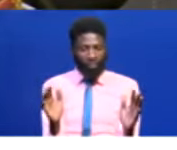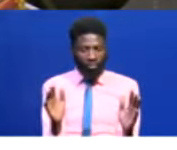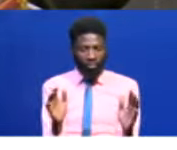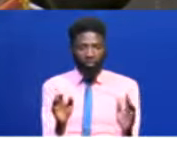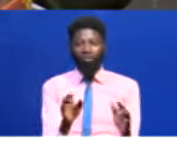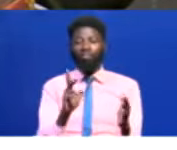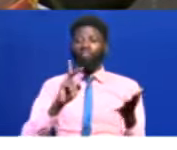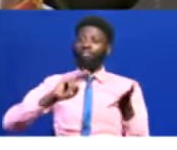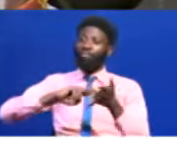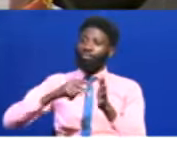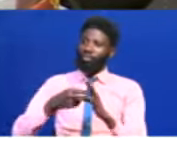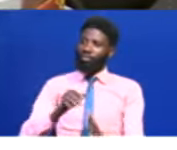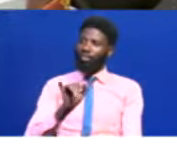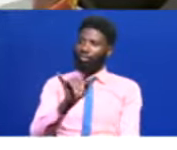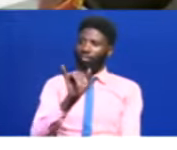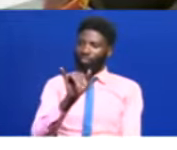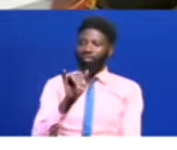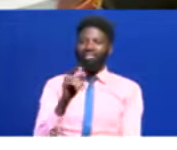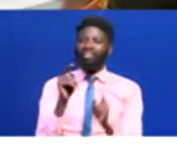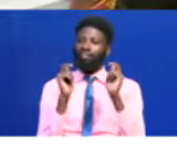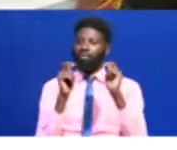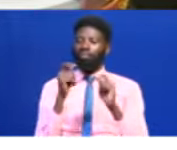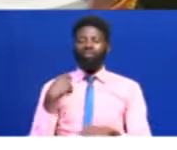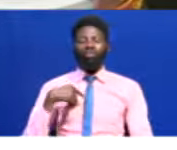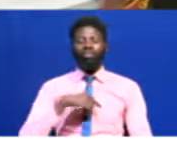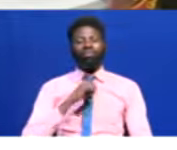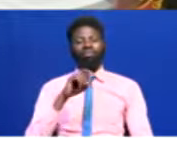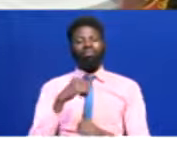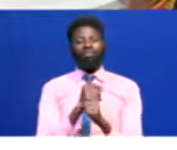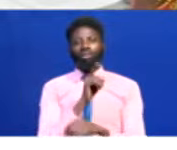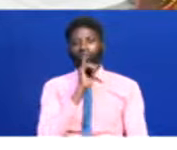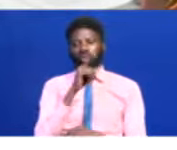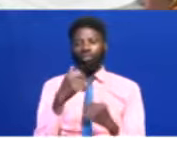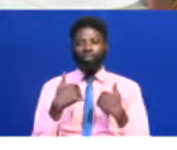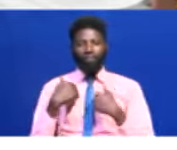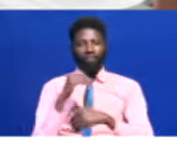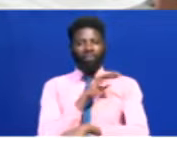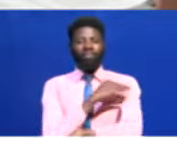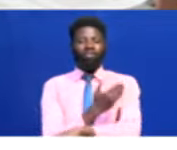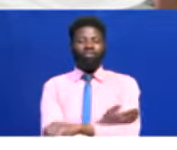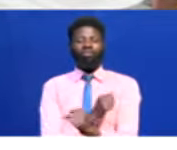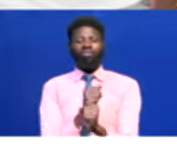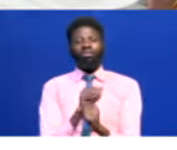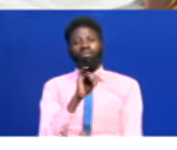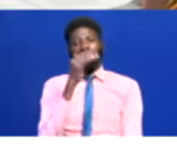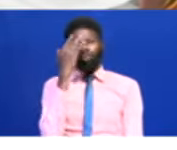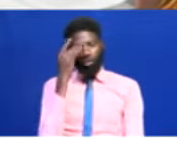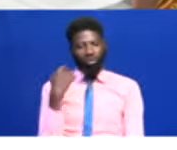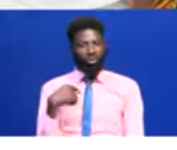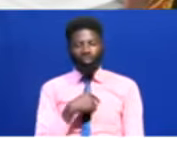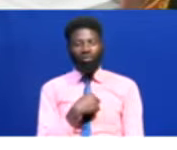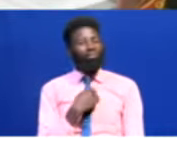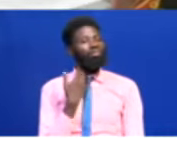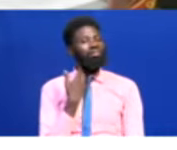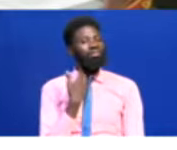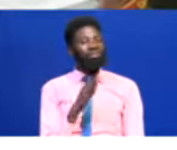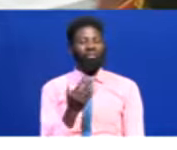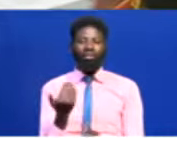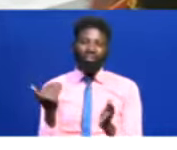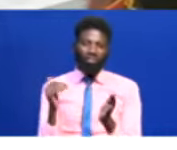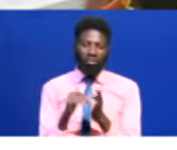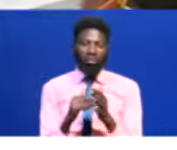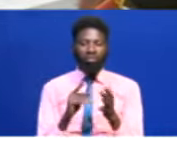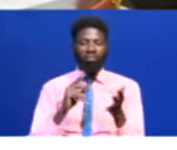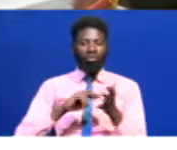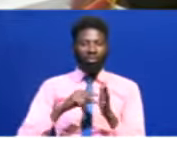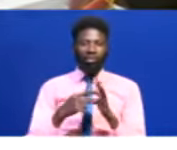that project, that tender, we make sure that you have the capacity to do it, because we don't want, again, to have stalled